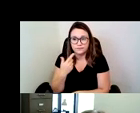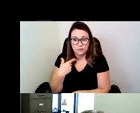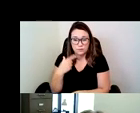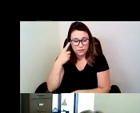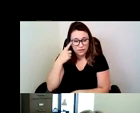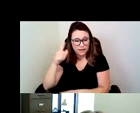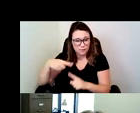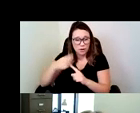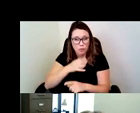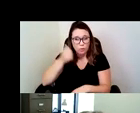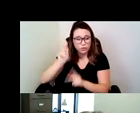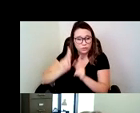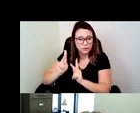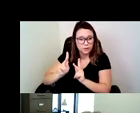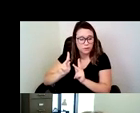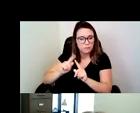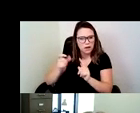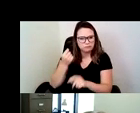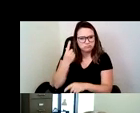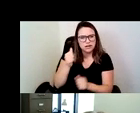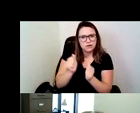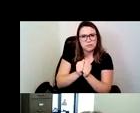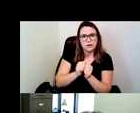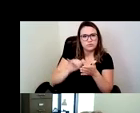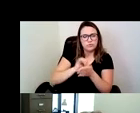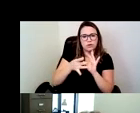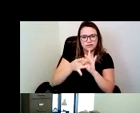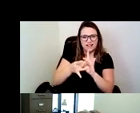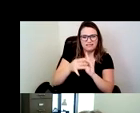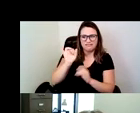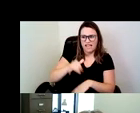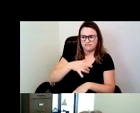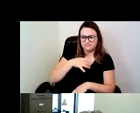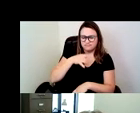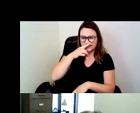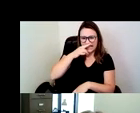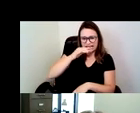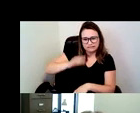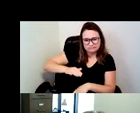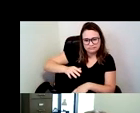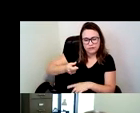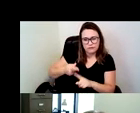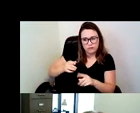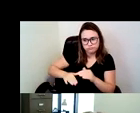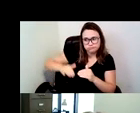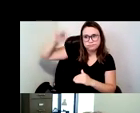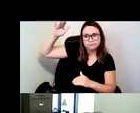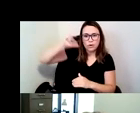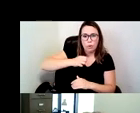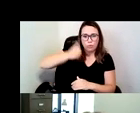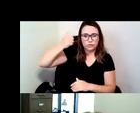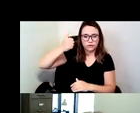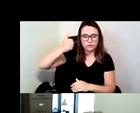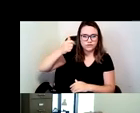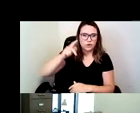Connects, that could be a young child to all the way up. So they're the place to call, and that's where